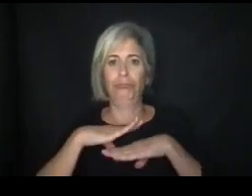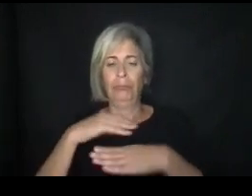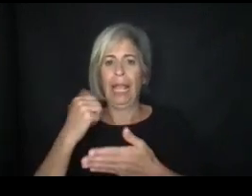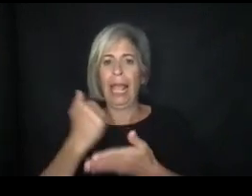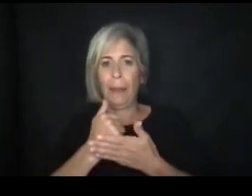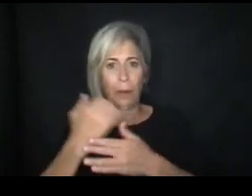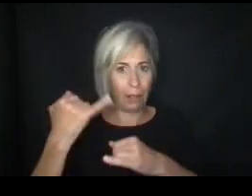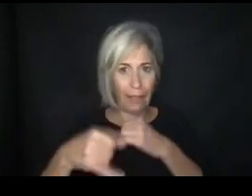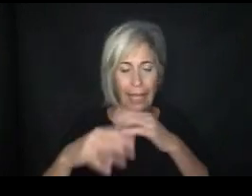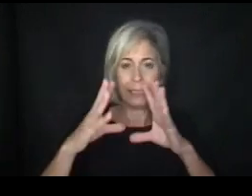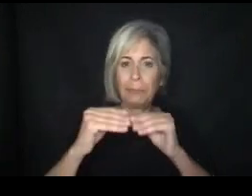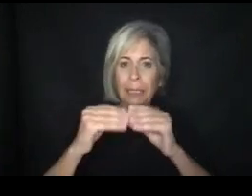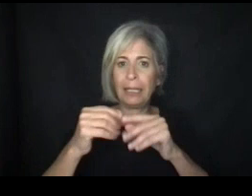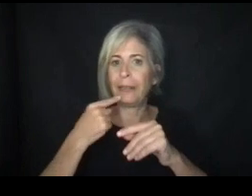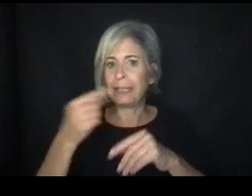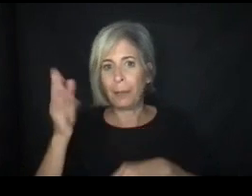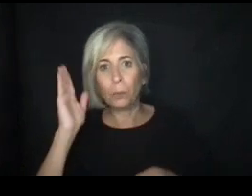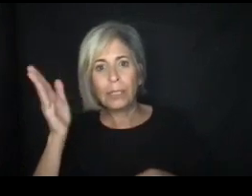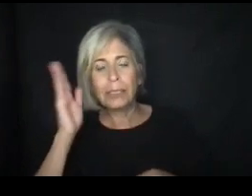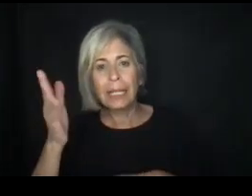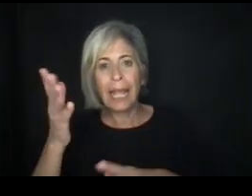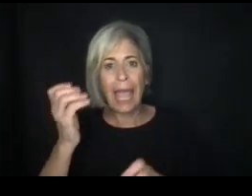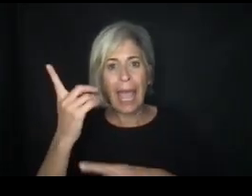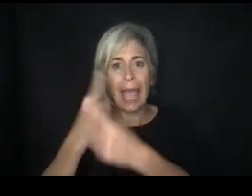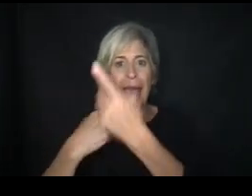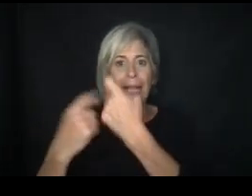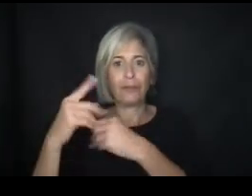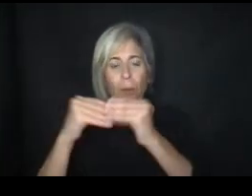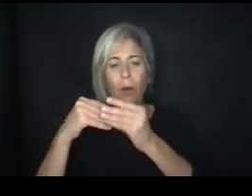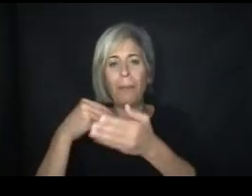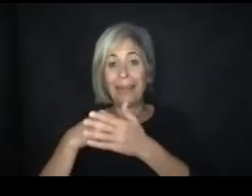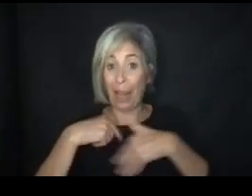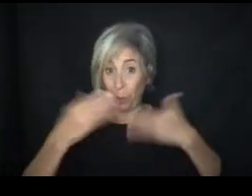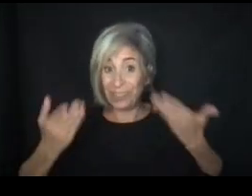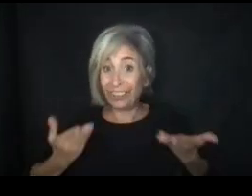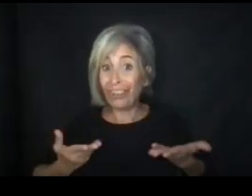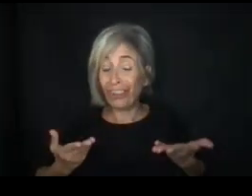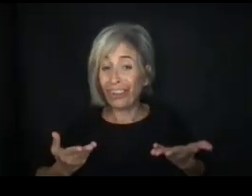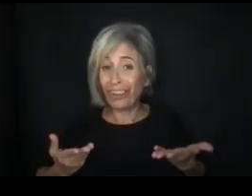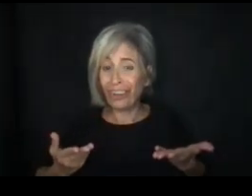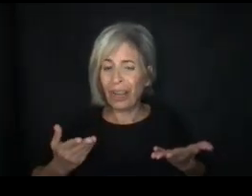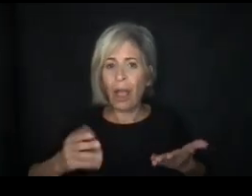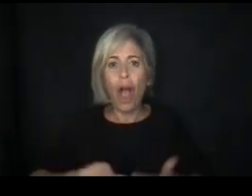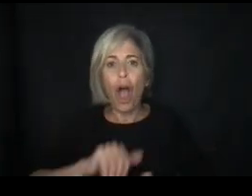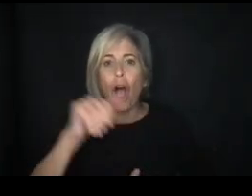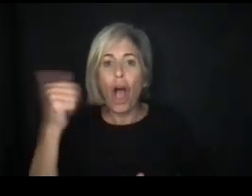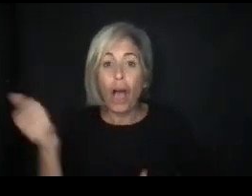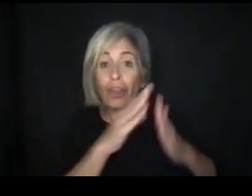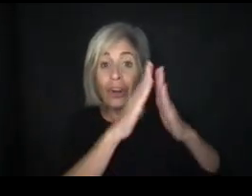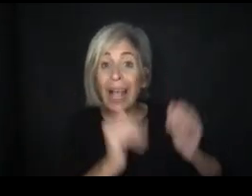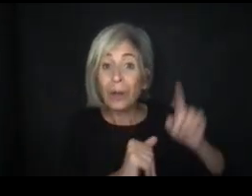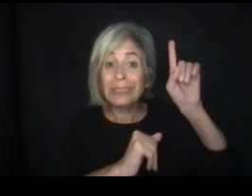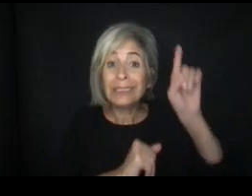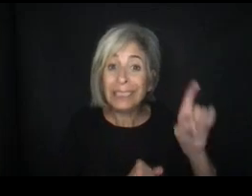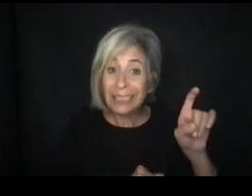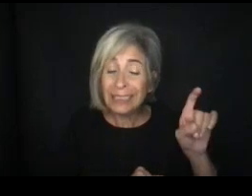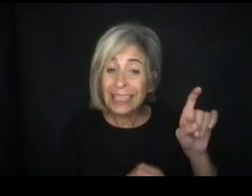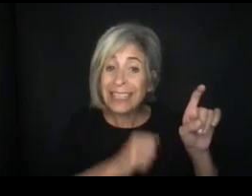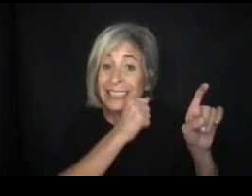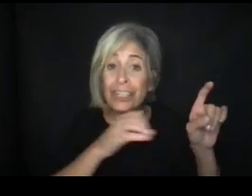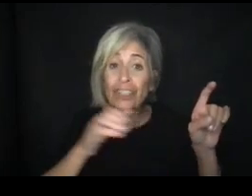when they came up and made their presentations asking for more money. I was here. There are other housing needs. Seniors, we